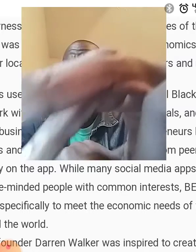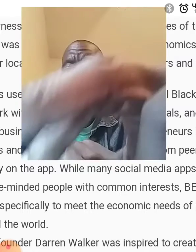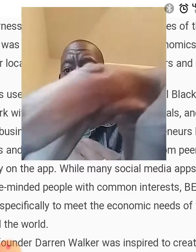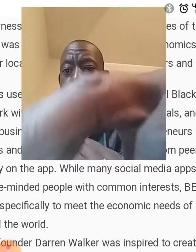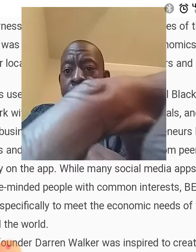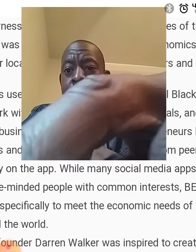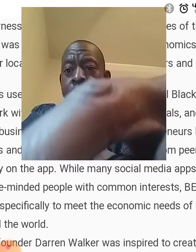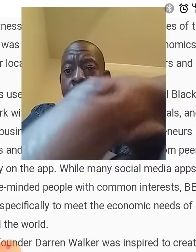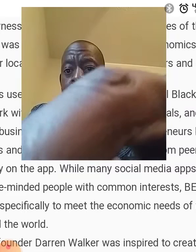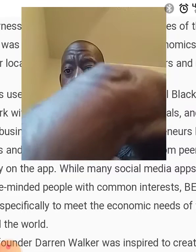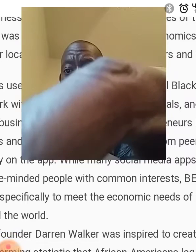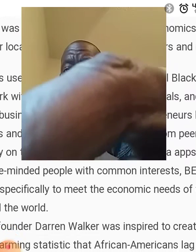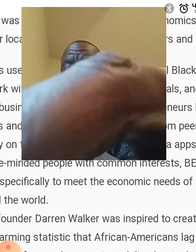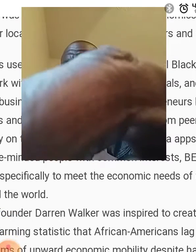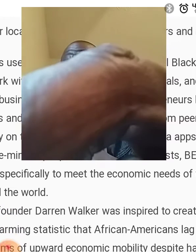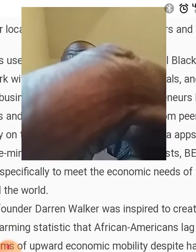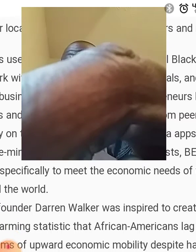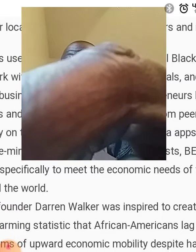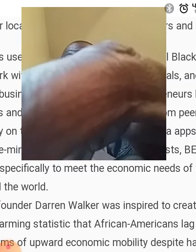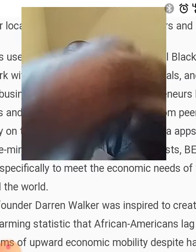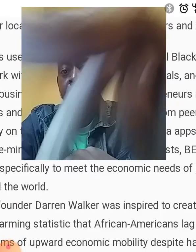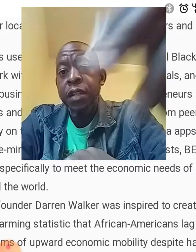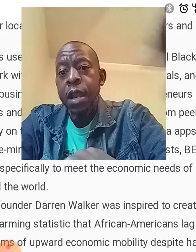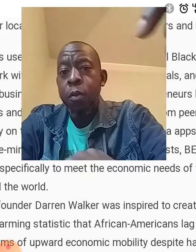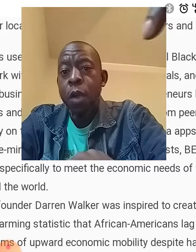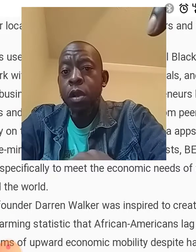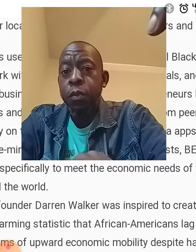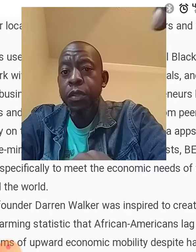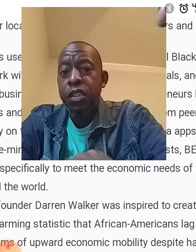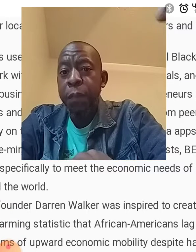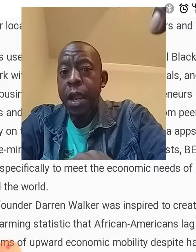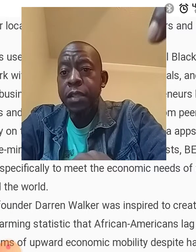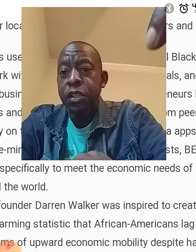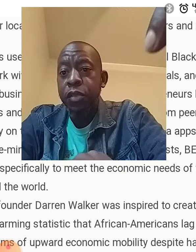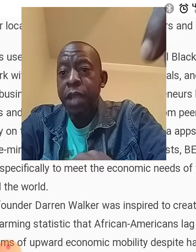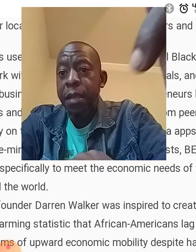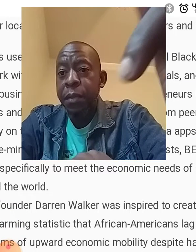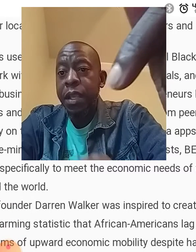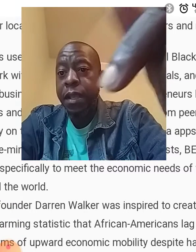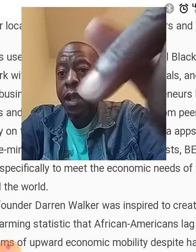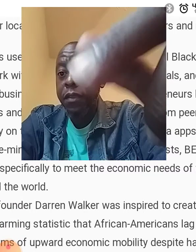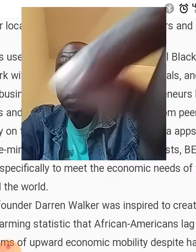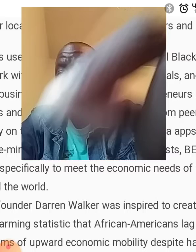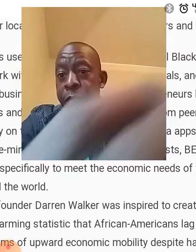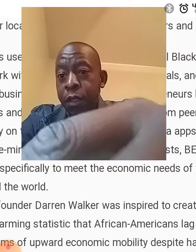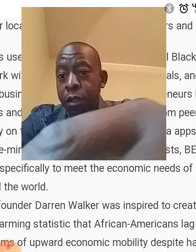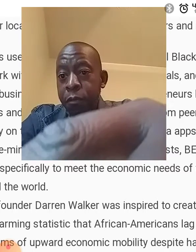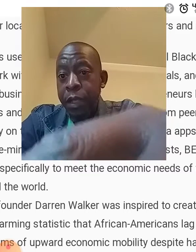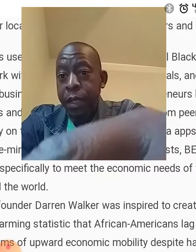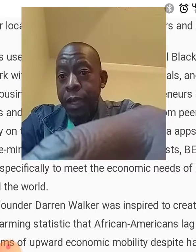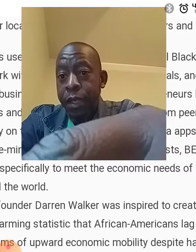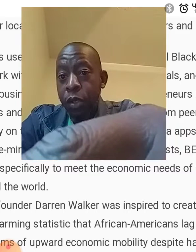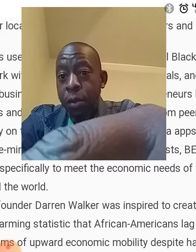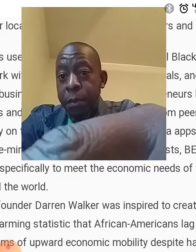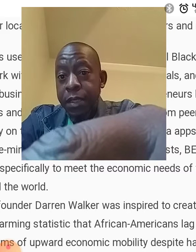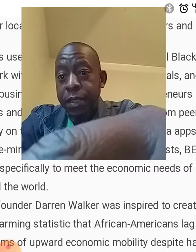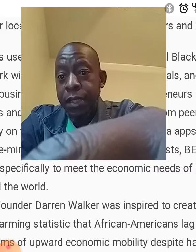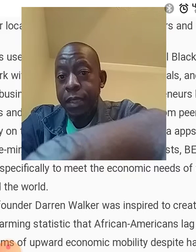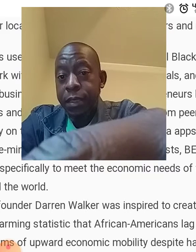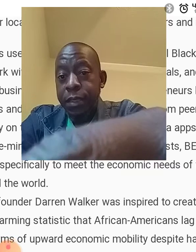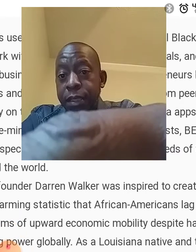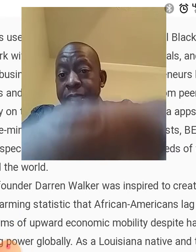I'm all for that. Entrepreneur and founder Darren Walker was inspired to create Bean after reading an alarming